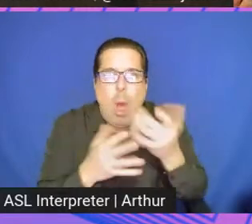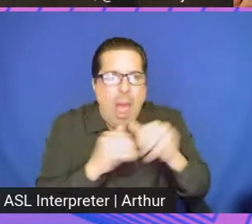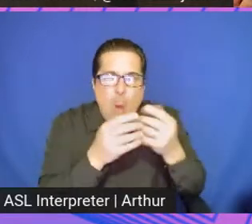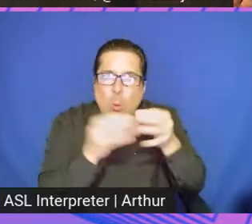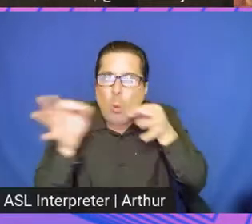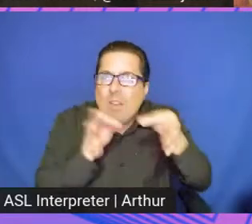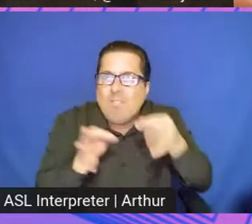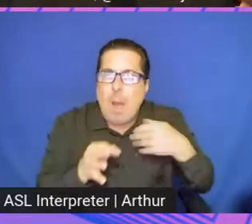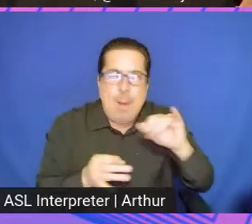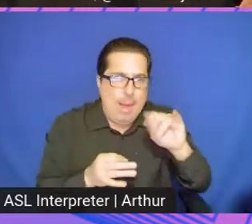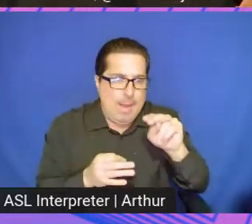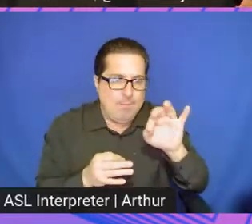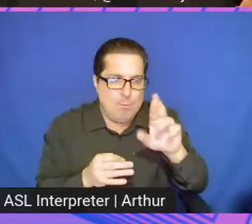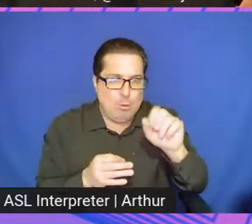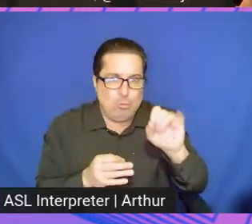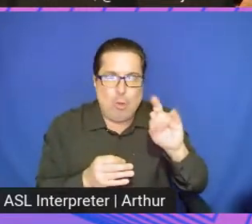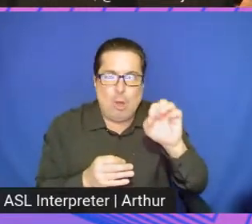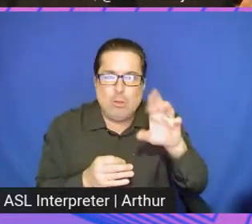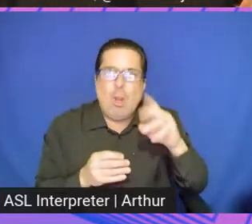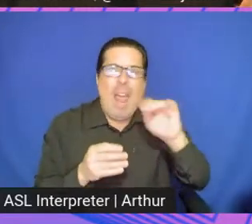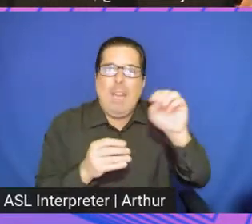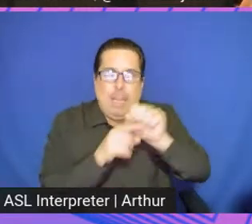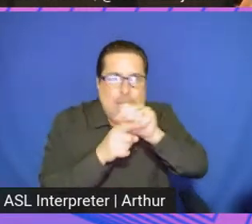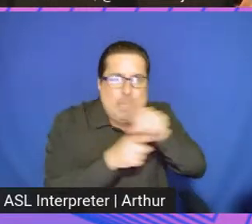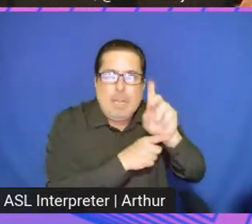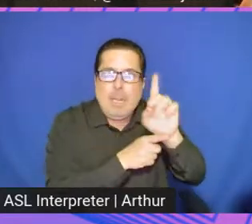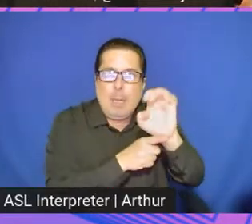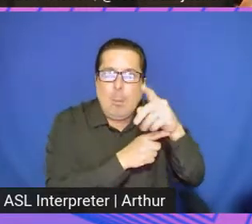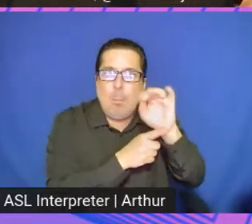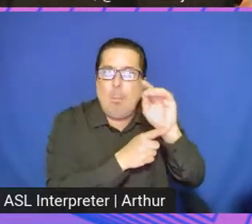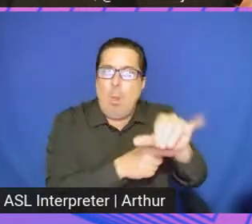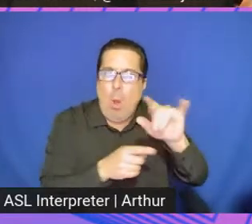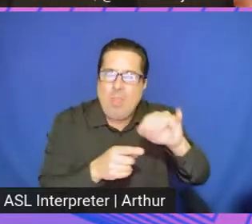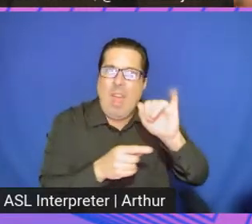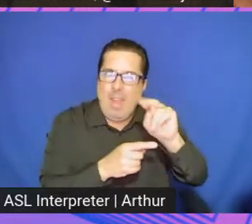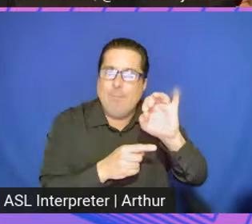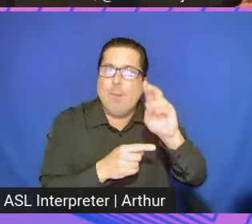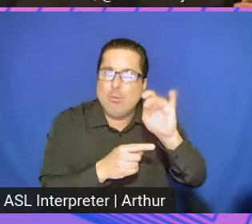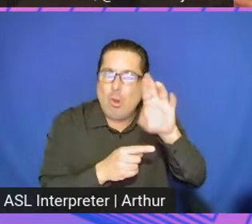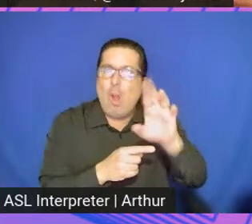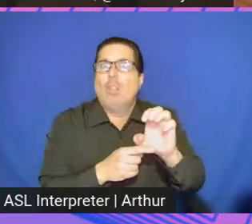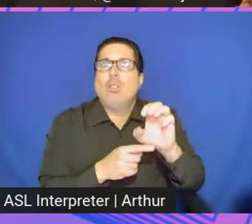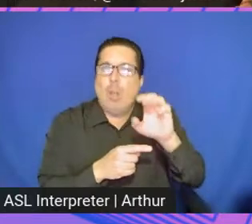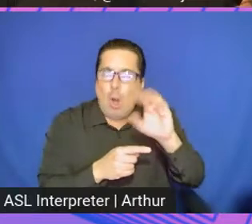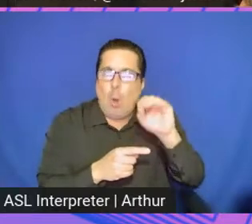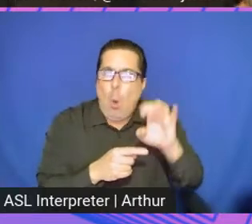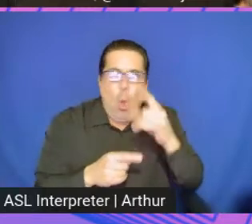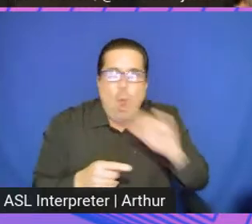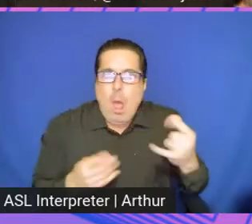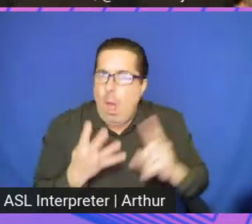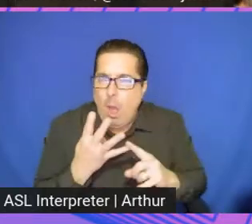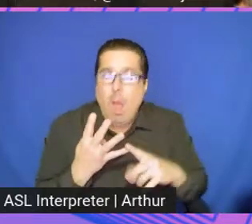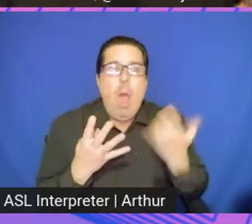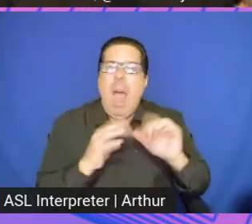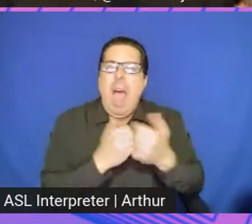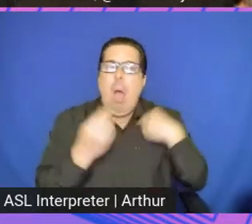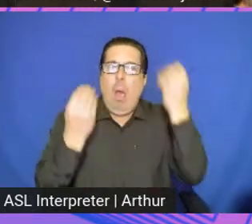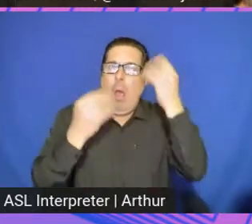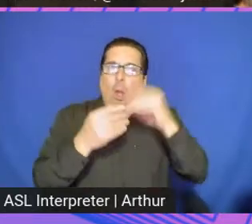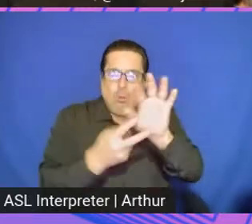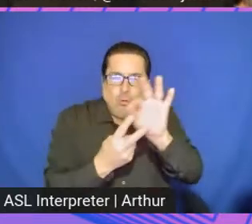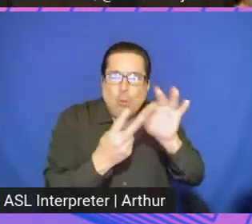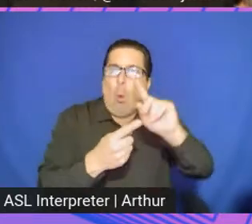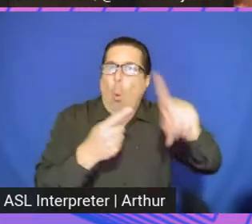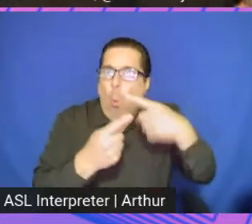deploy my infrastructure as code? But now we need to think about, well, how do I choose which infrastructure as code tool to